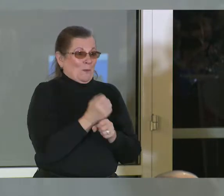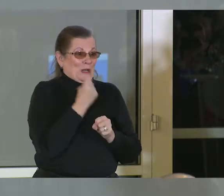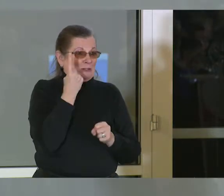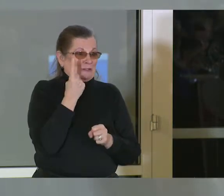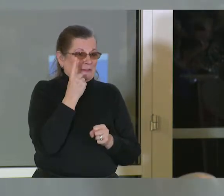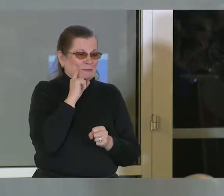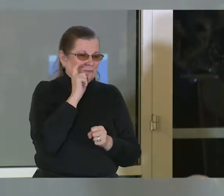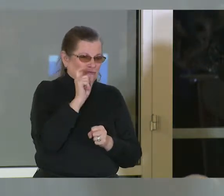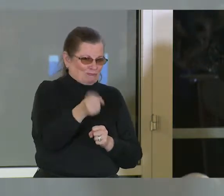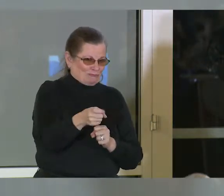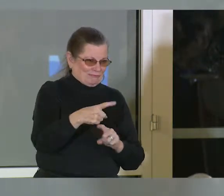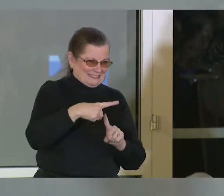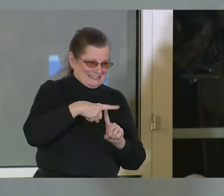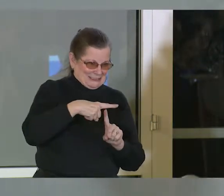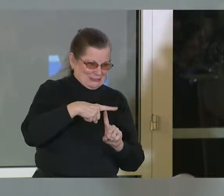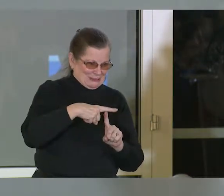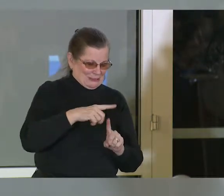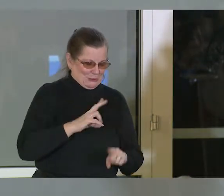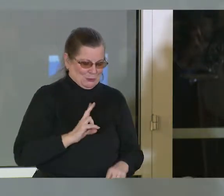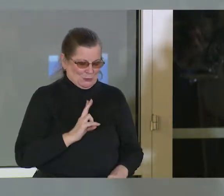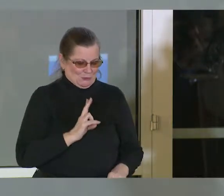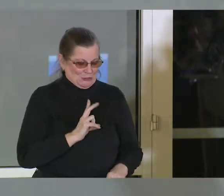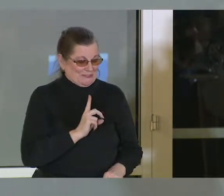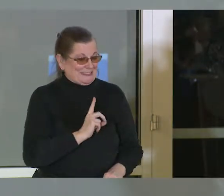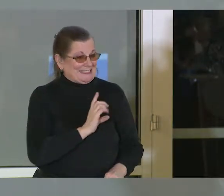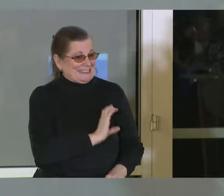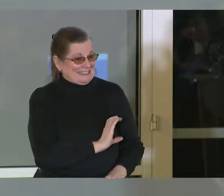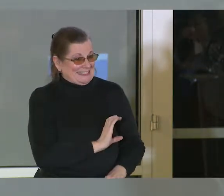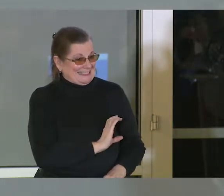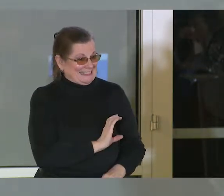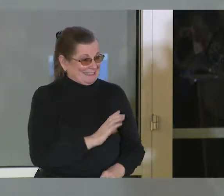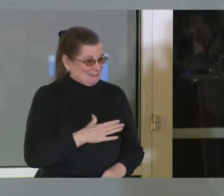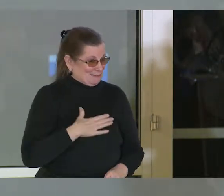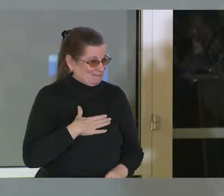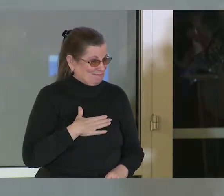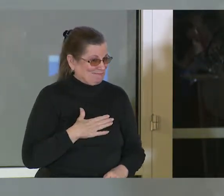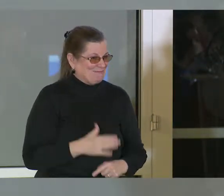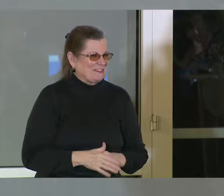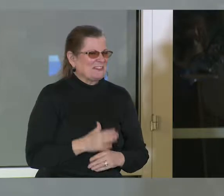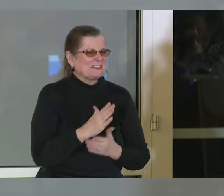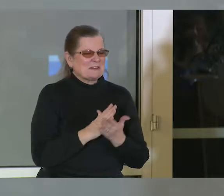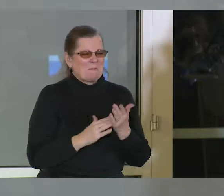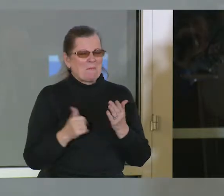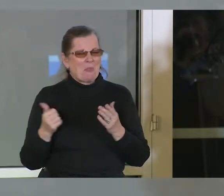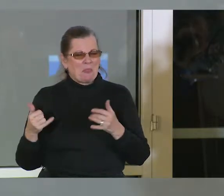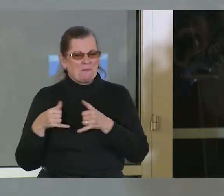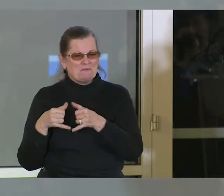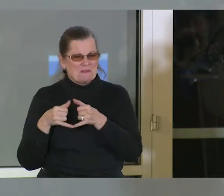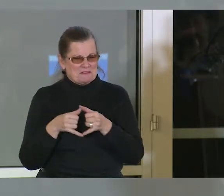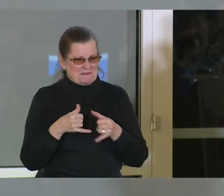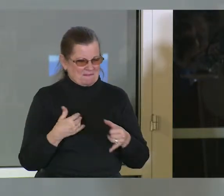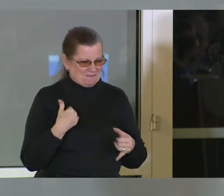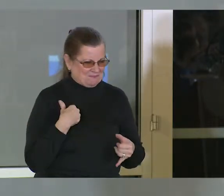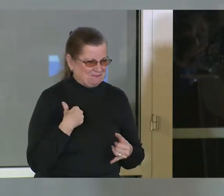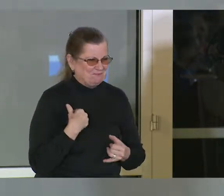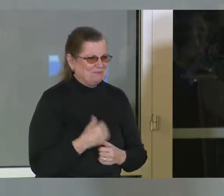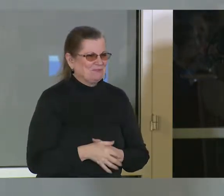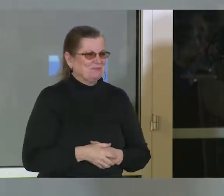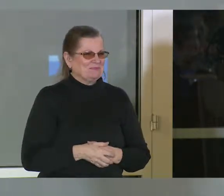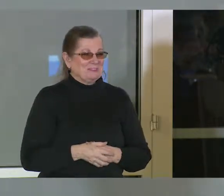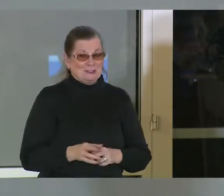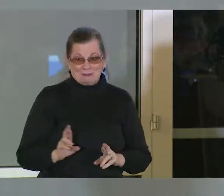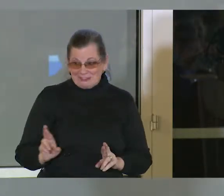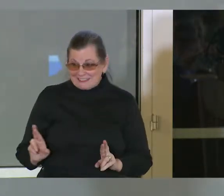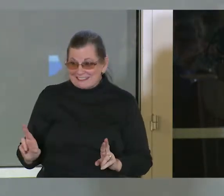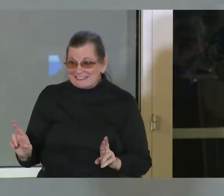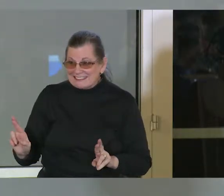t-shirt from the University of the District of Columbia, but we have some other prizes as well. And so we're going to open it up, so giving you a few more seconds to